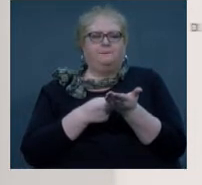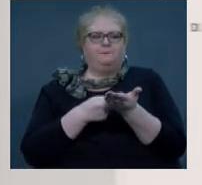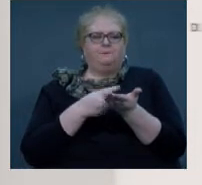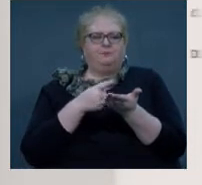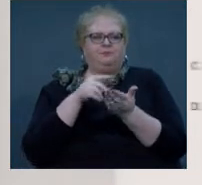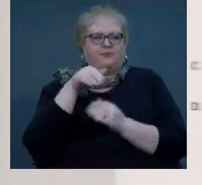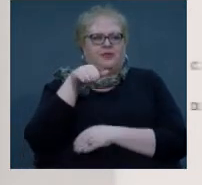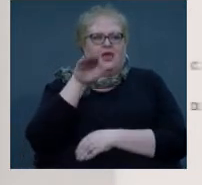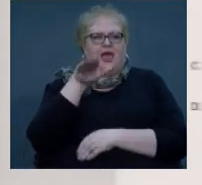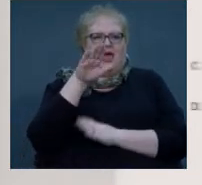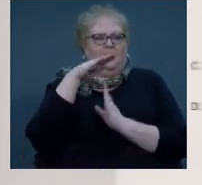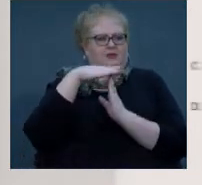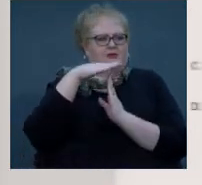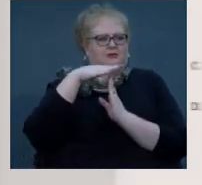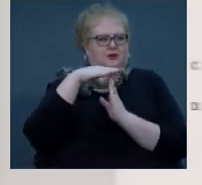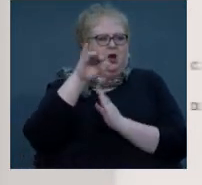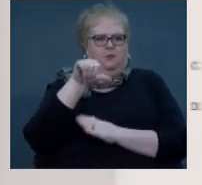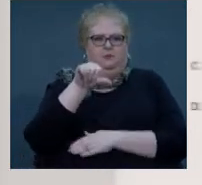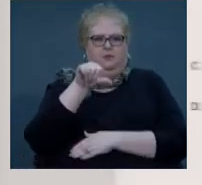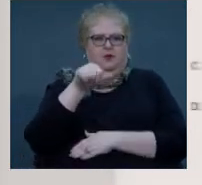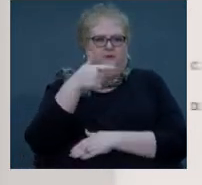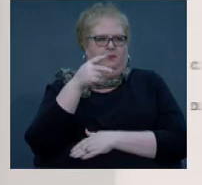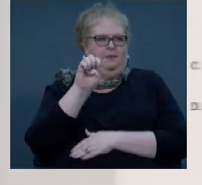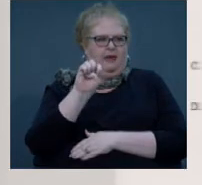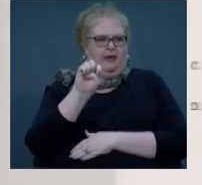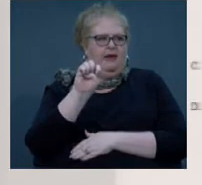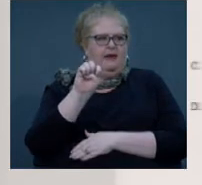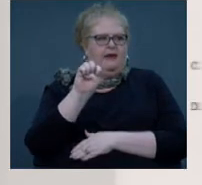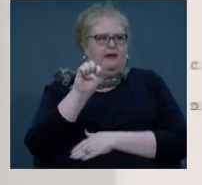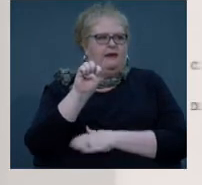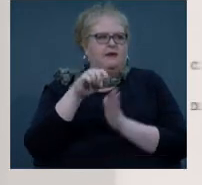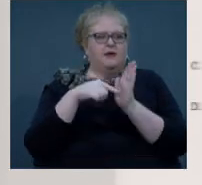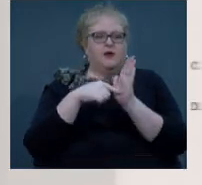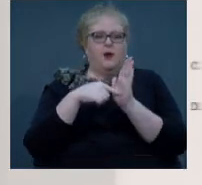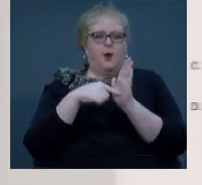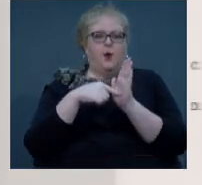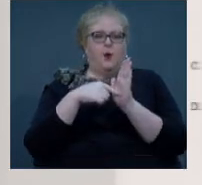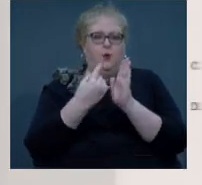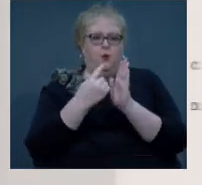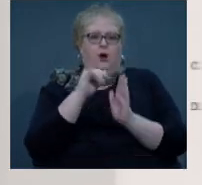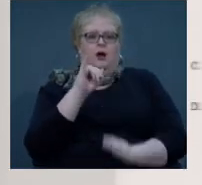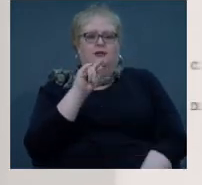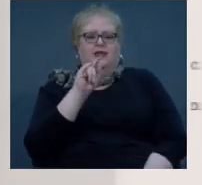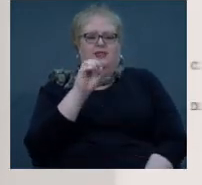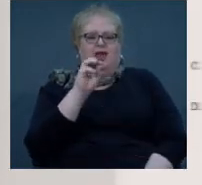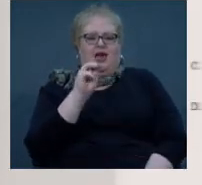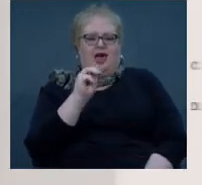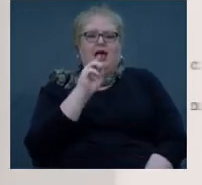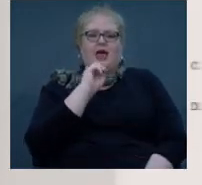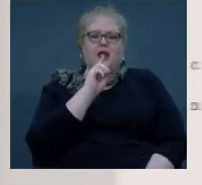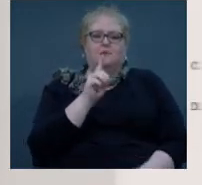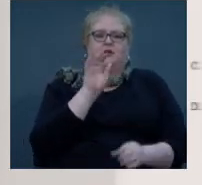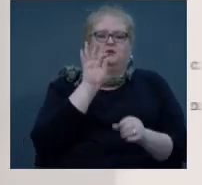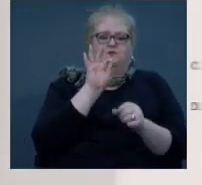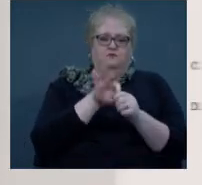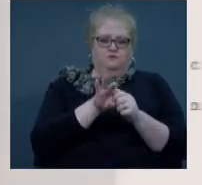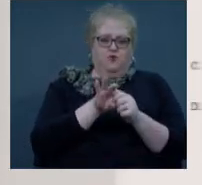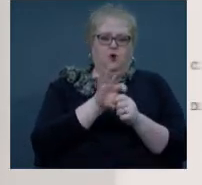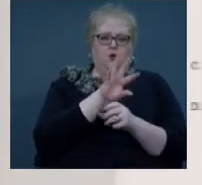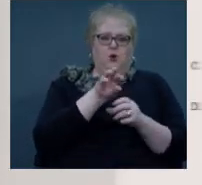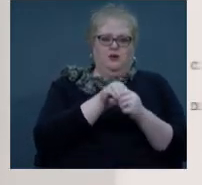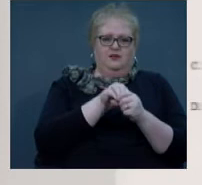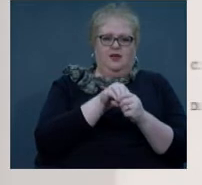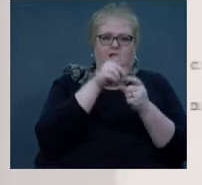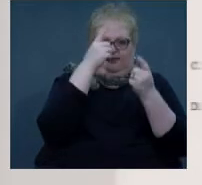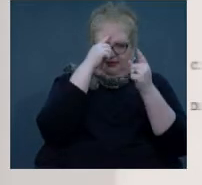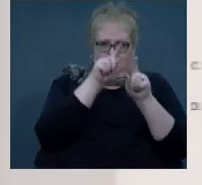at the very top of that page, once an item is voted within the consent agenda, it